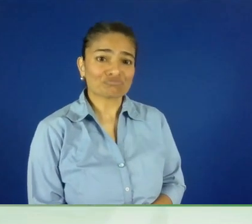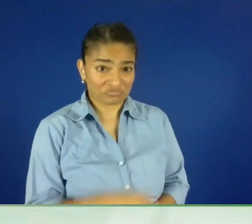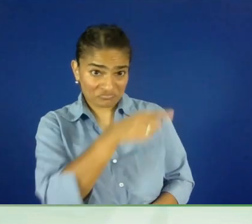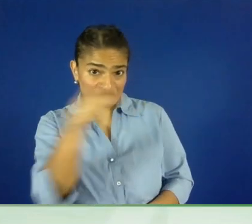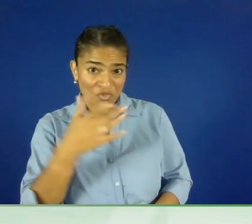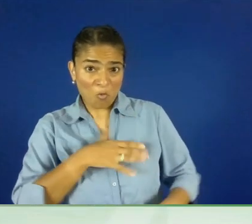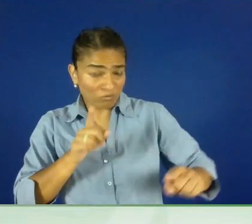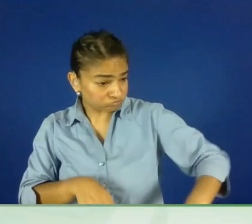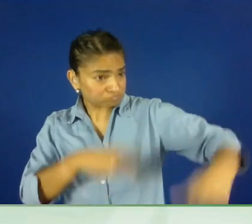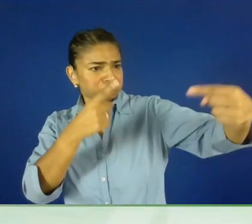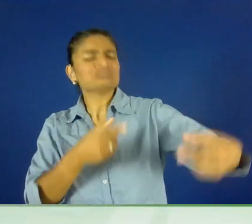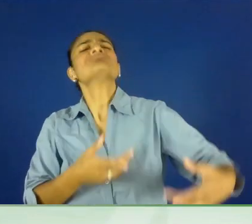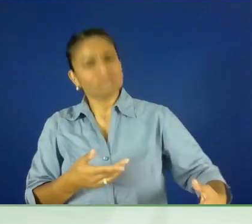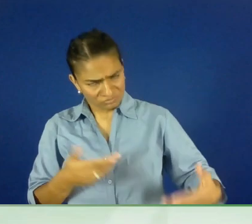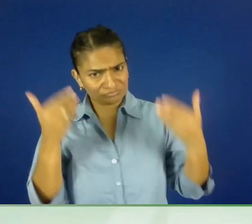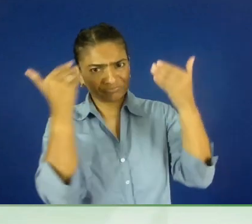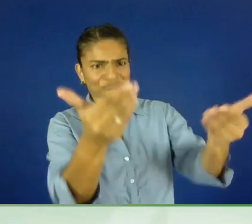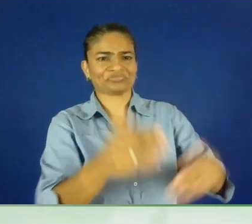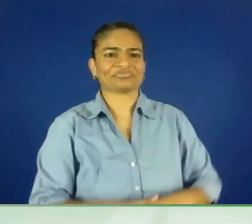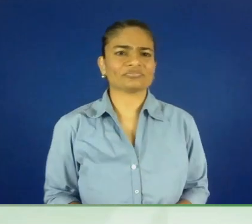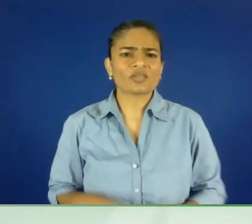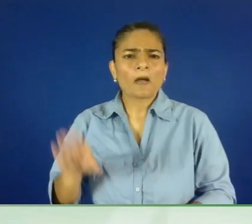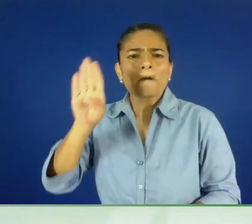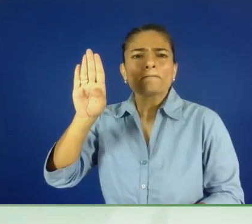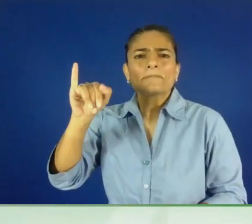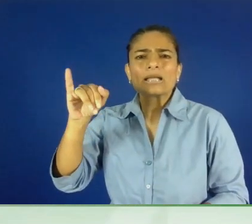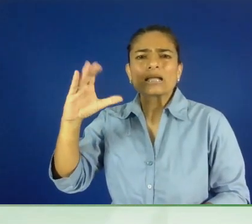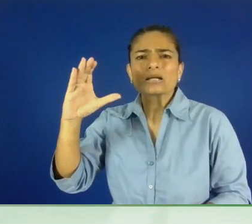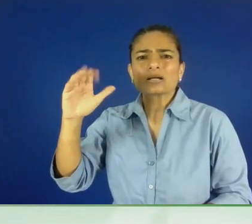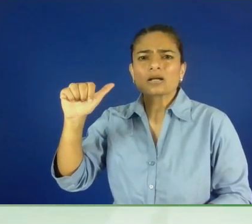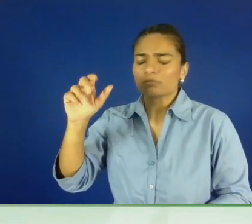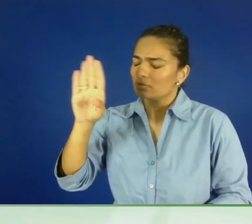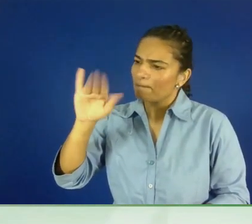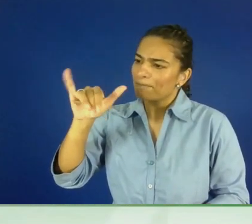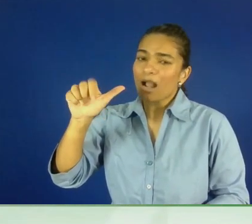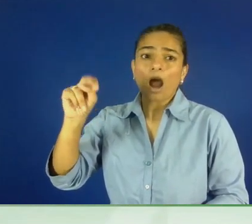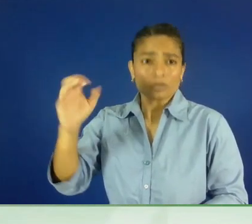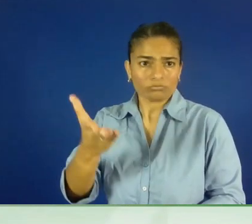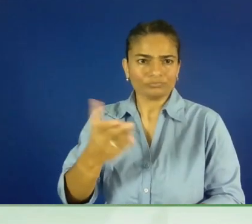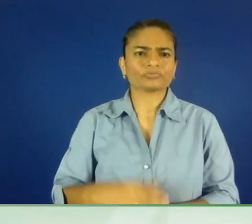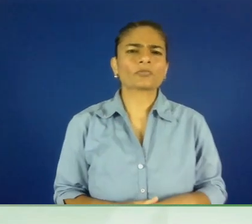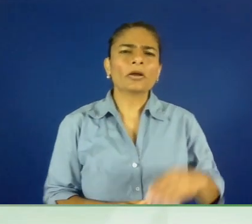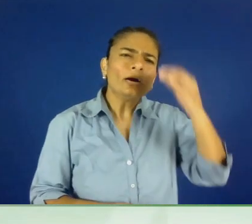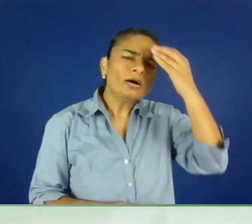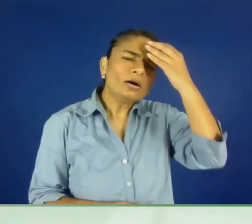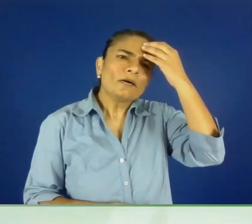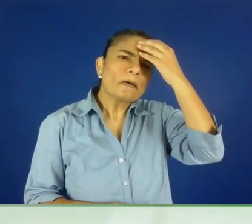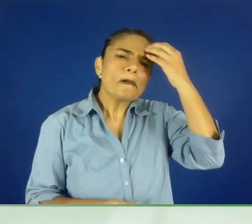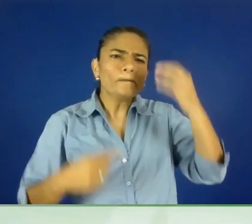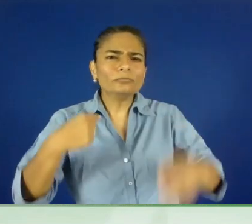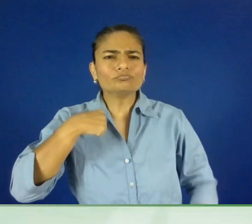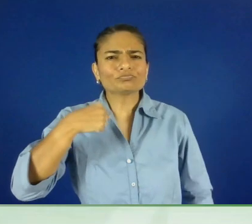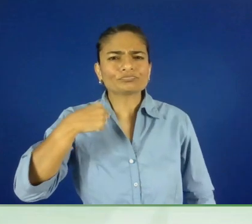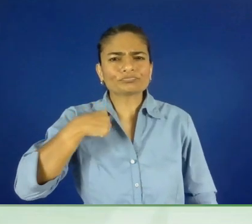I was thinking about this one, and in the end, I come back to the risks I identified when I was